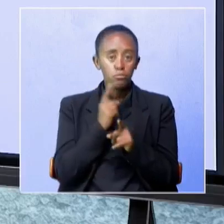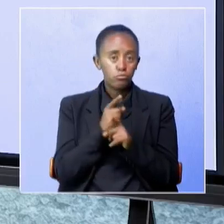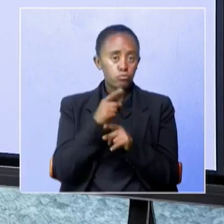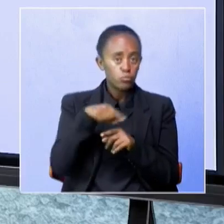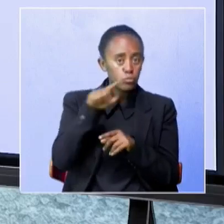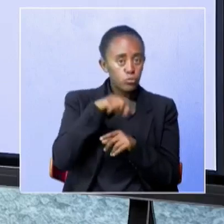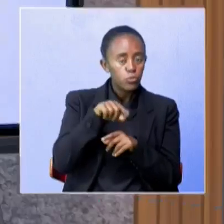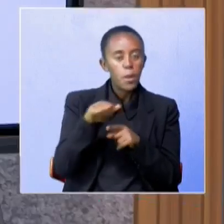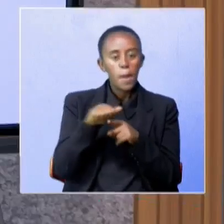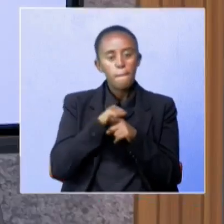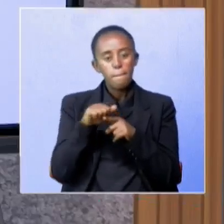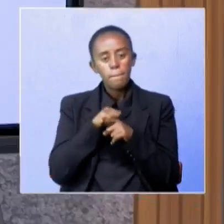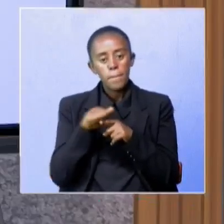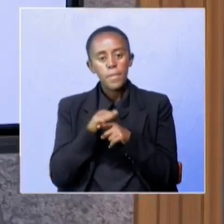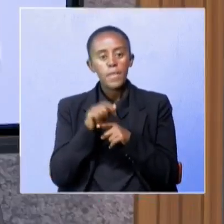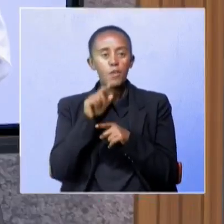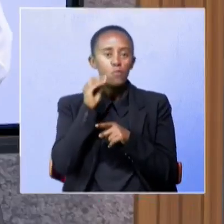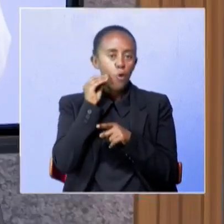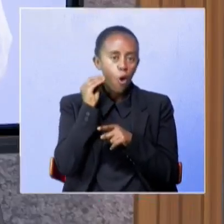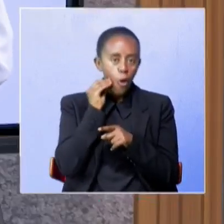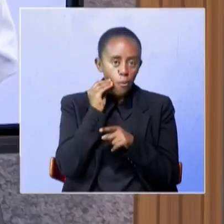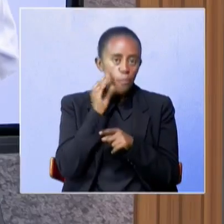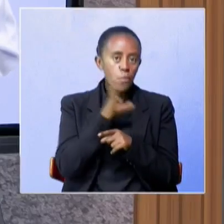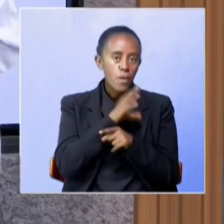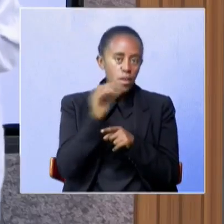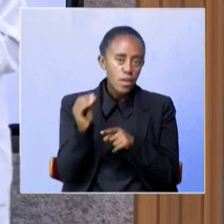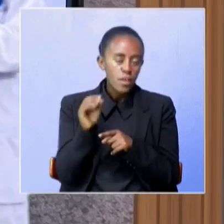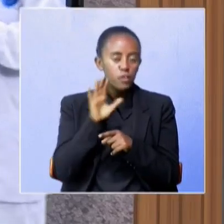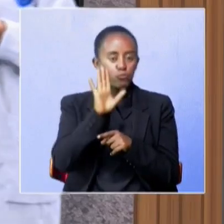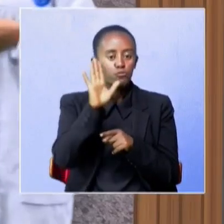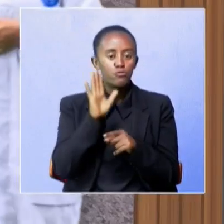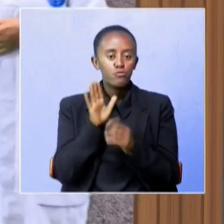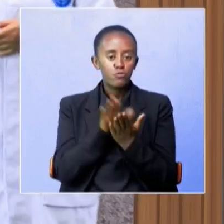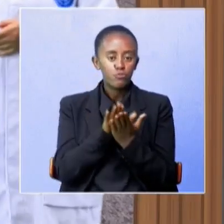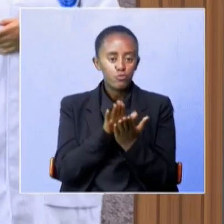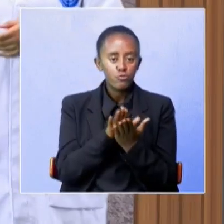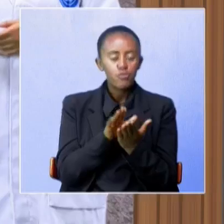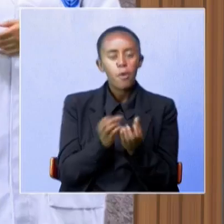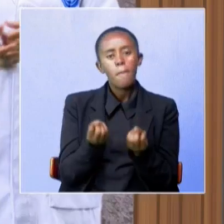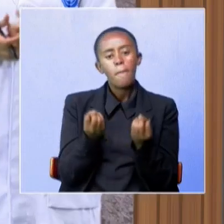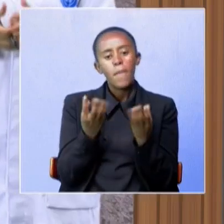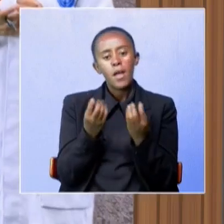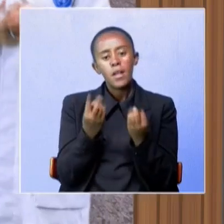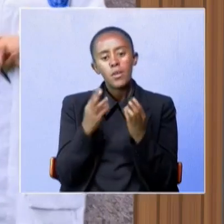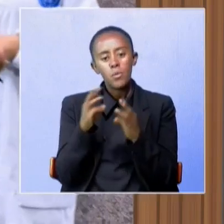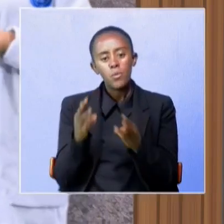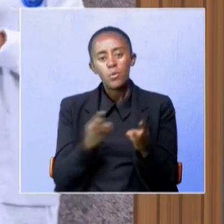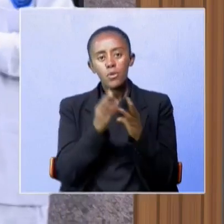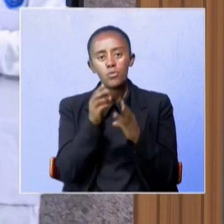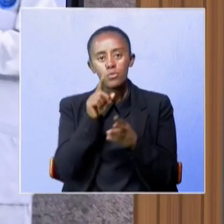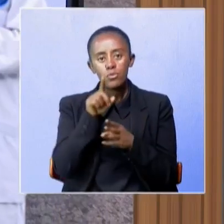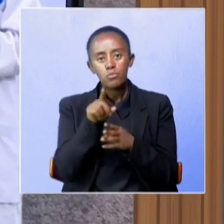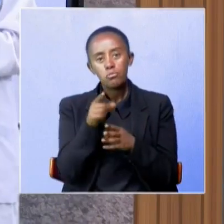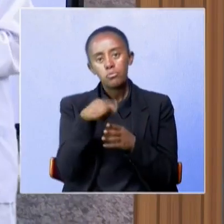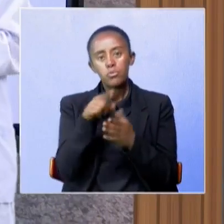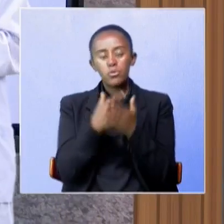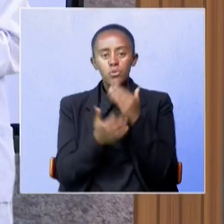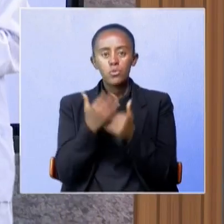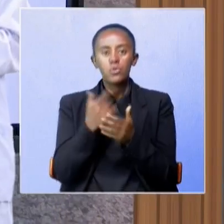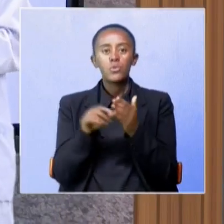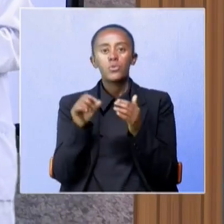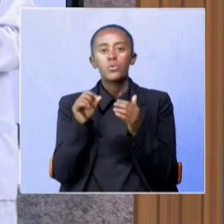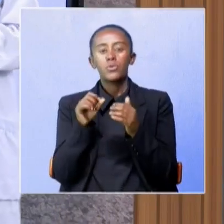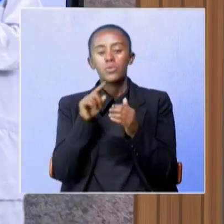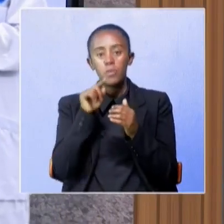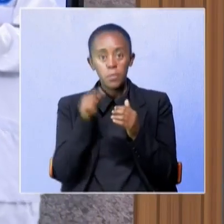been practicing in your home and in your schools of the many ways you could use colon and semicolon